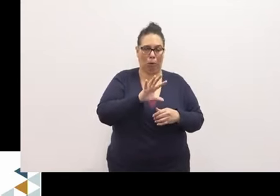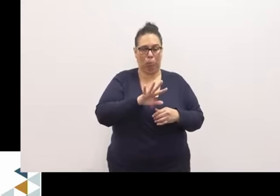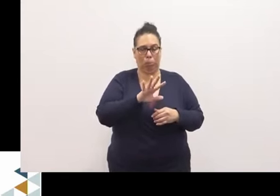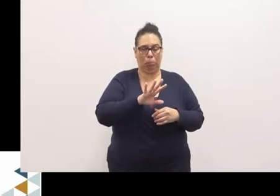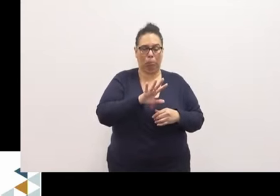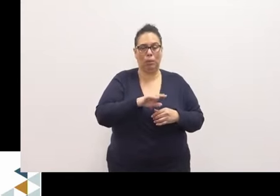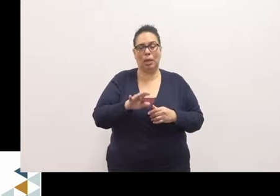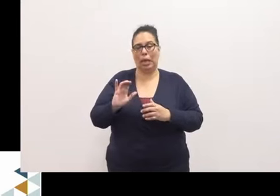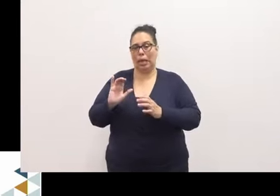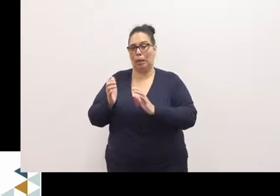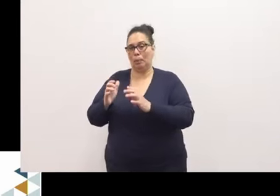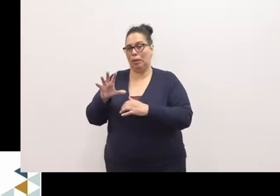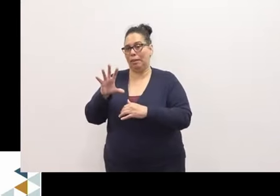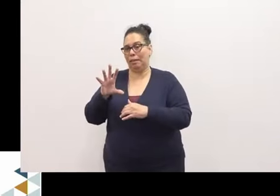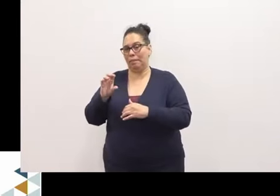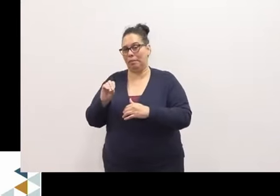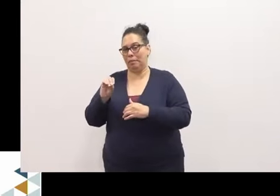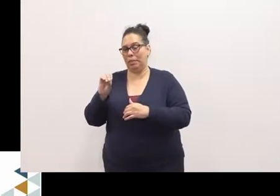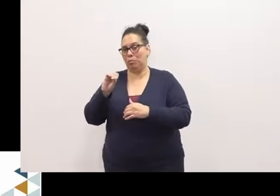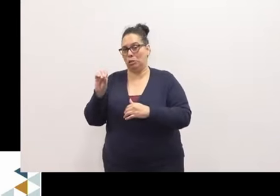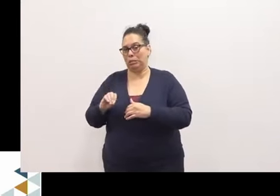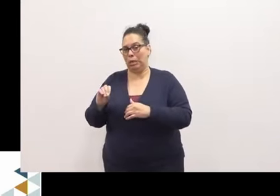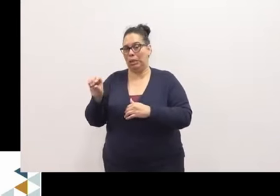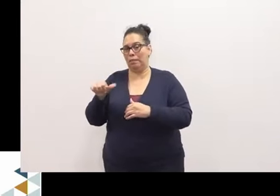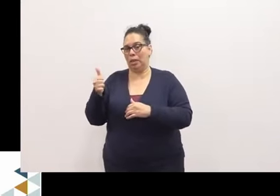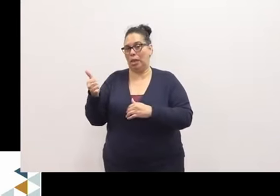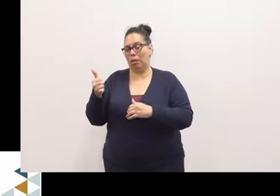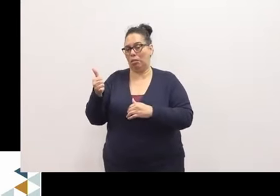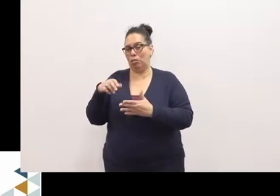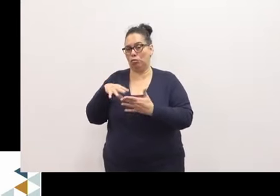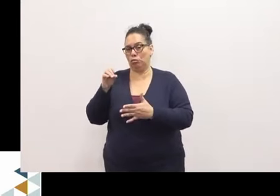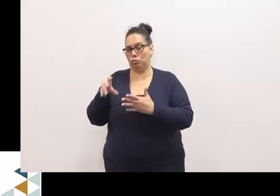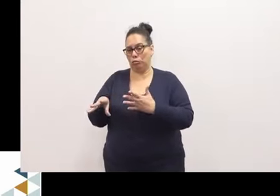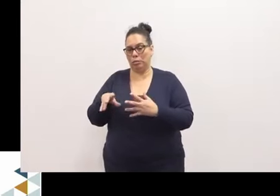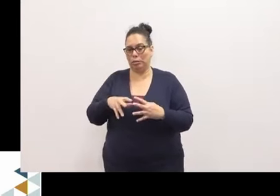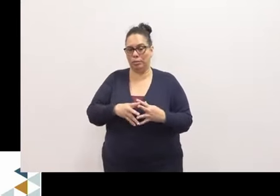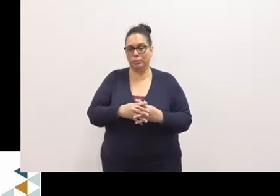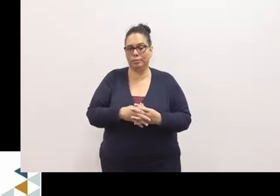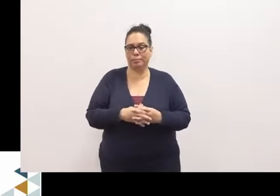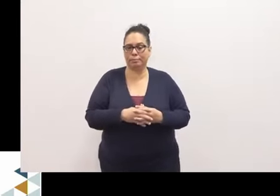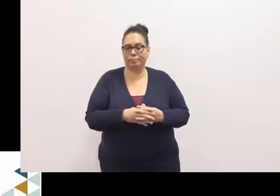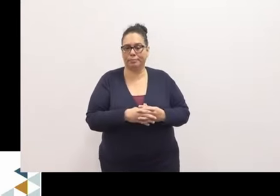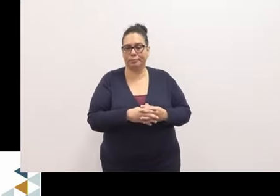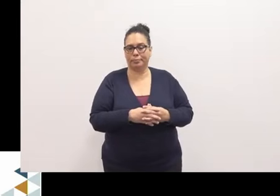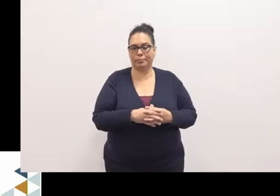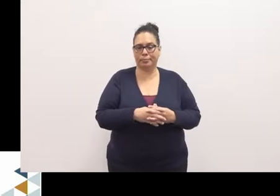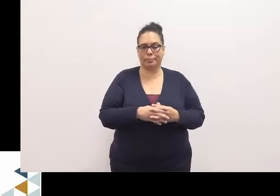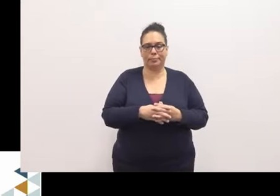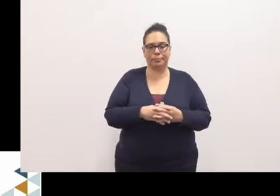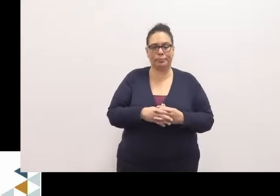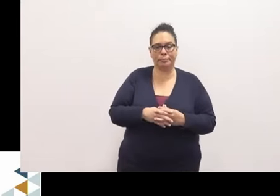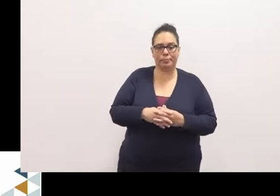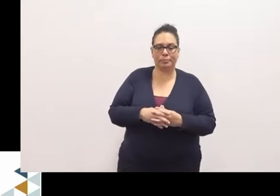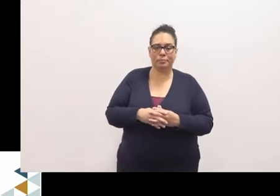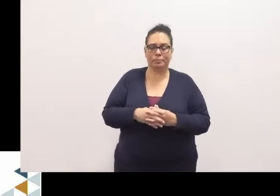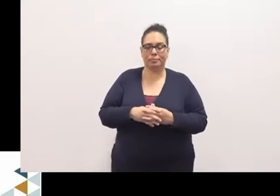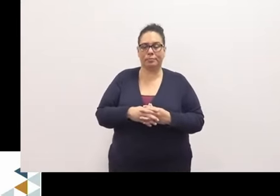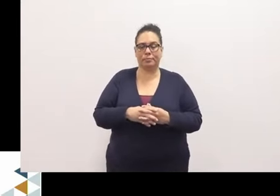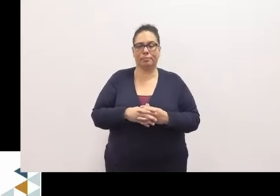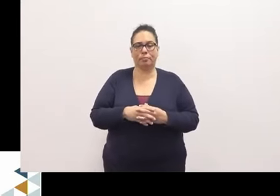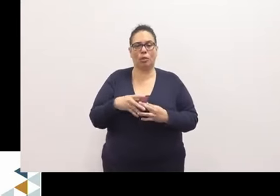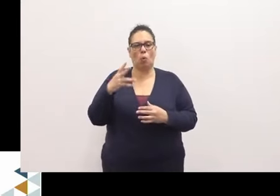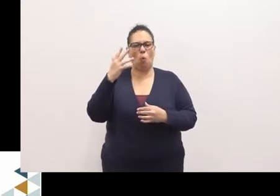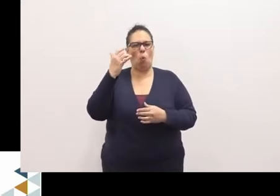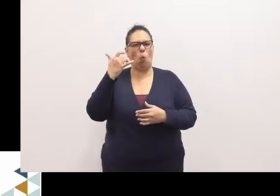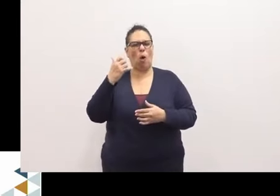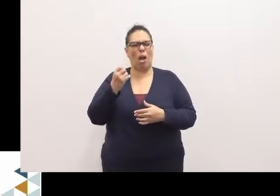58% of all other students in 12th grade had met that A through G requirement after the first semester. Why 12th